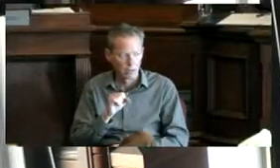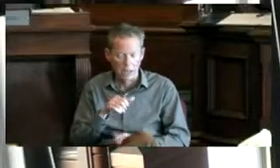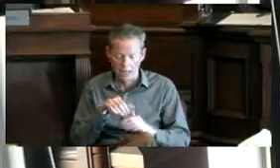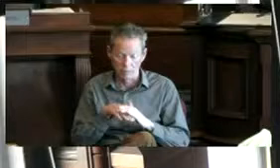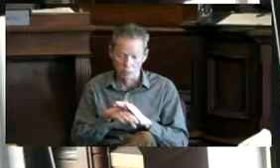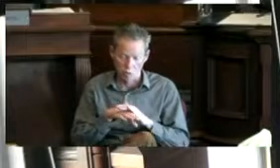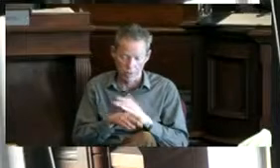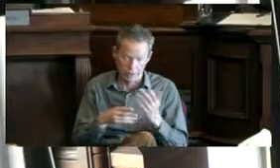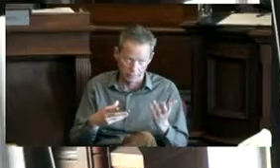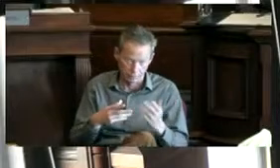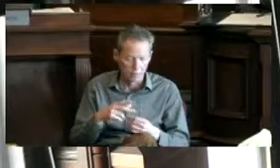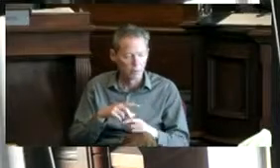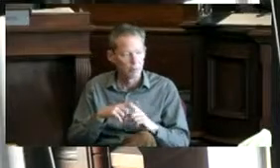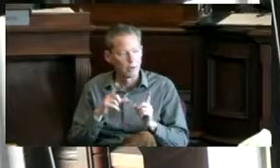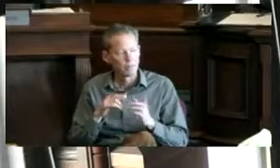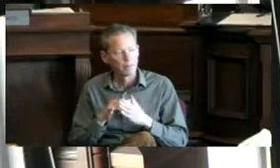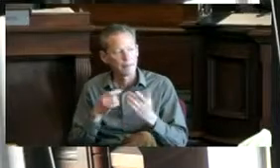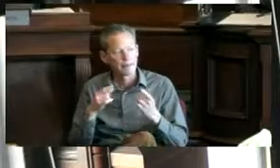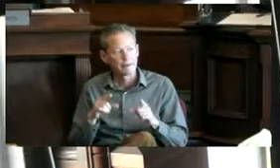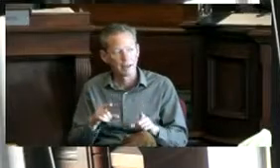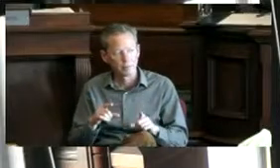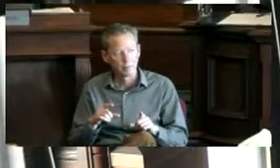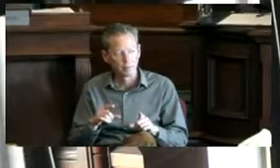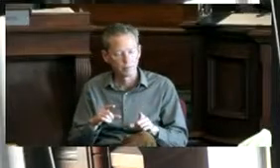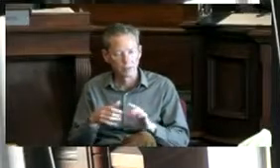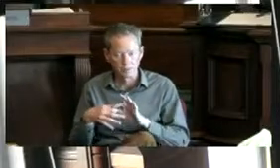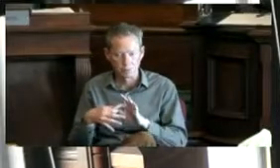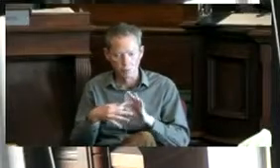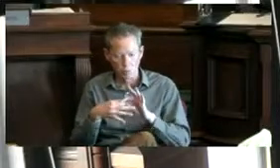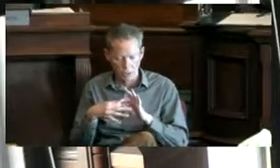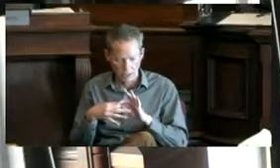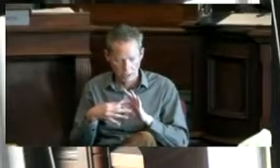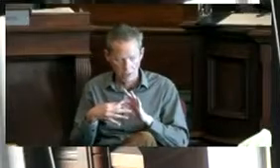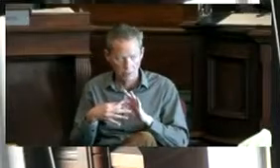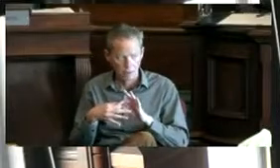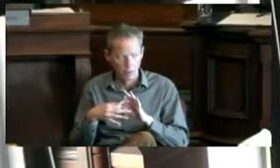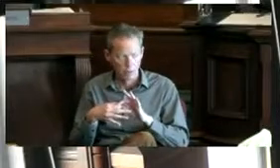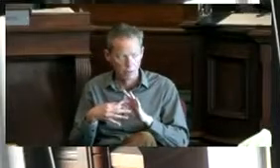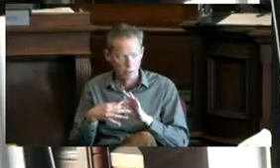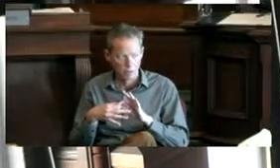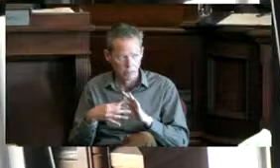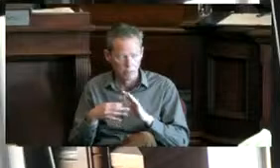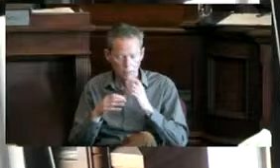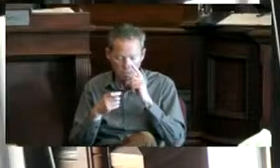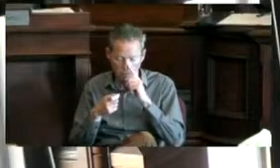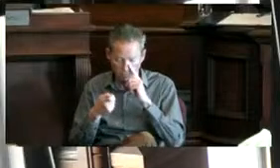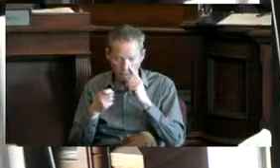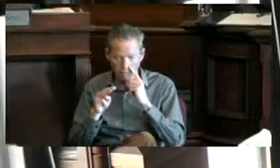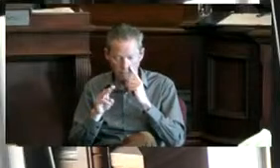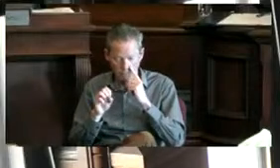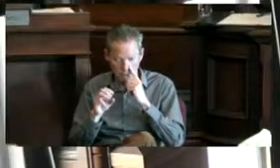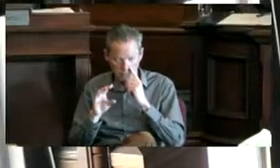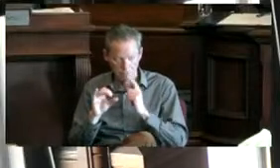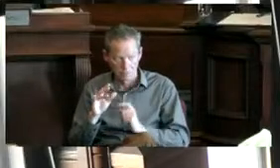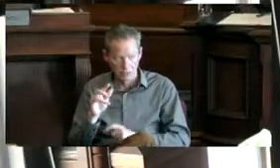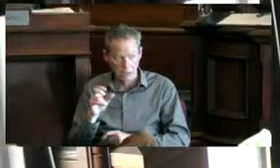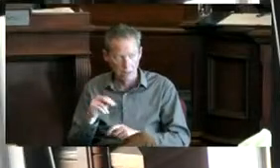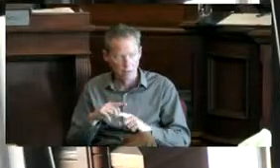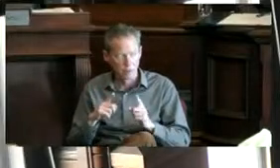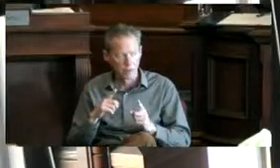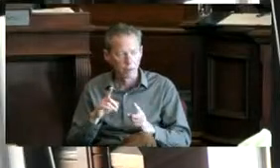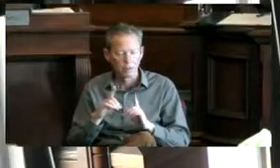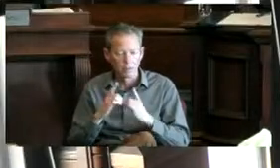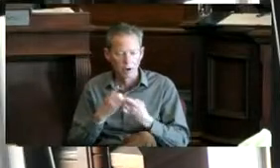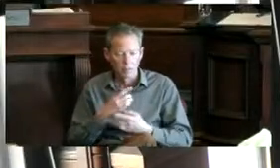in, that is happening, that is being coordinated from Ms. McCallum, but also the Department of Recreation and